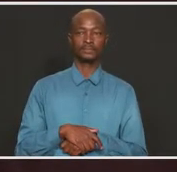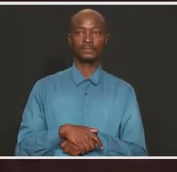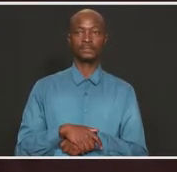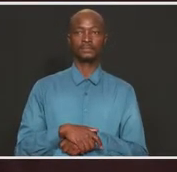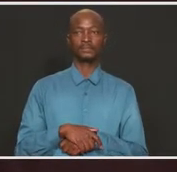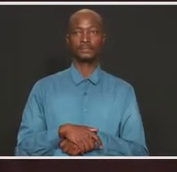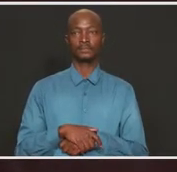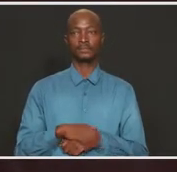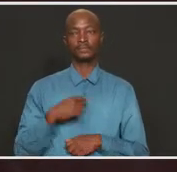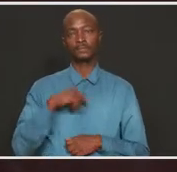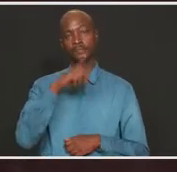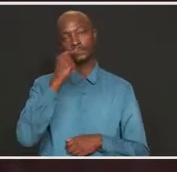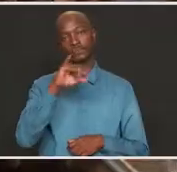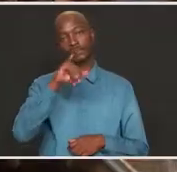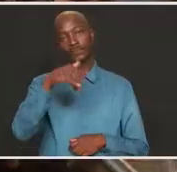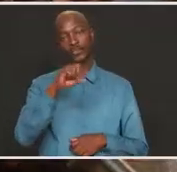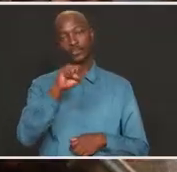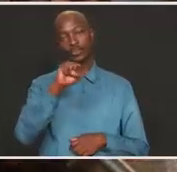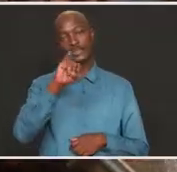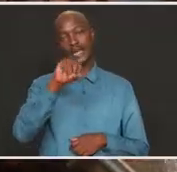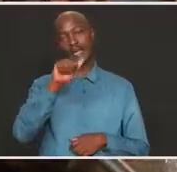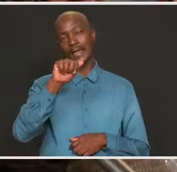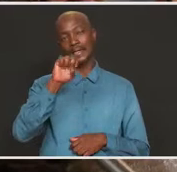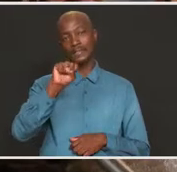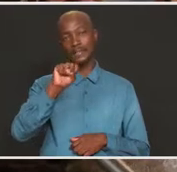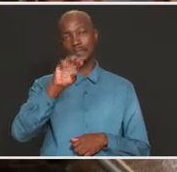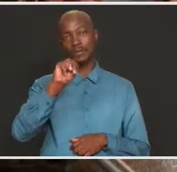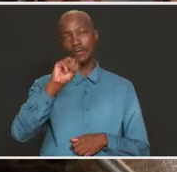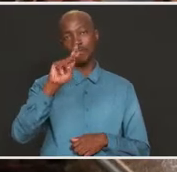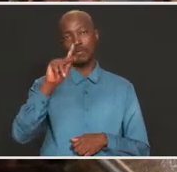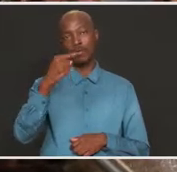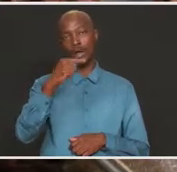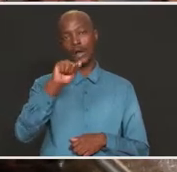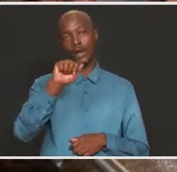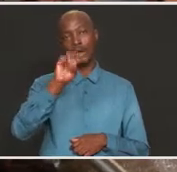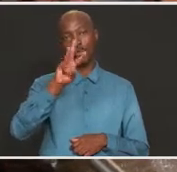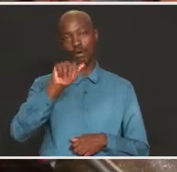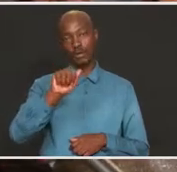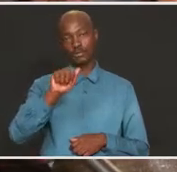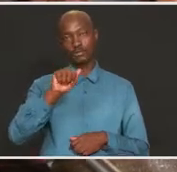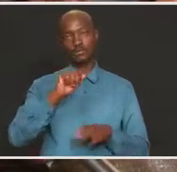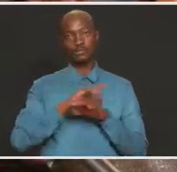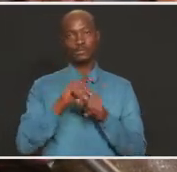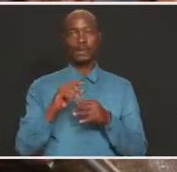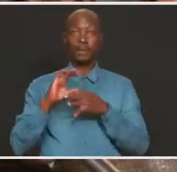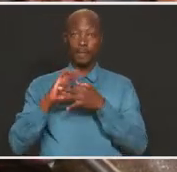my name is Josephus mohawa I'm a whole schooling parent